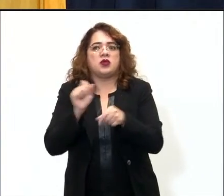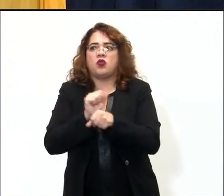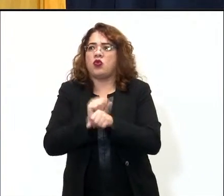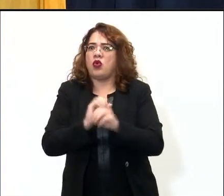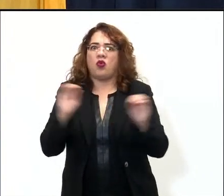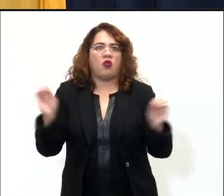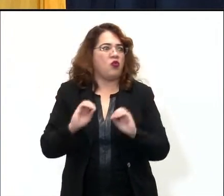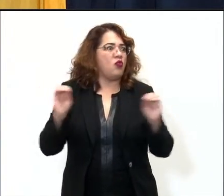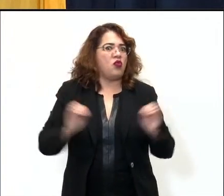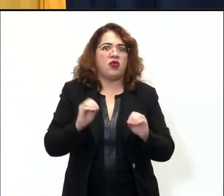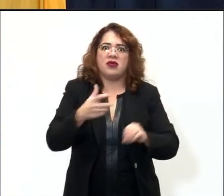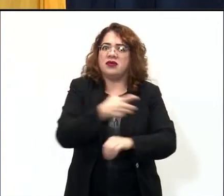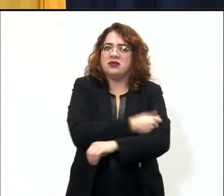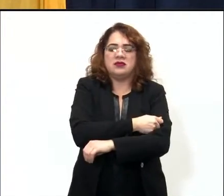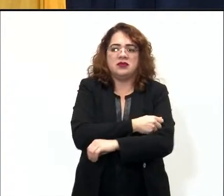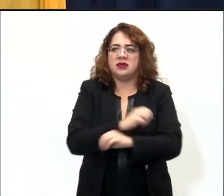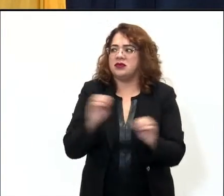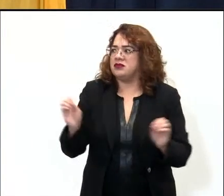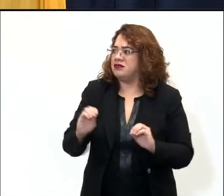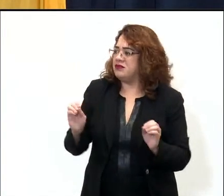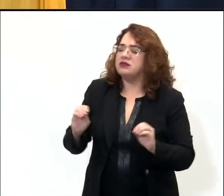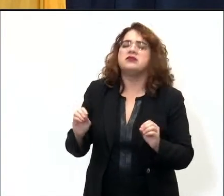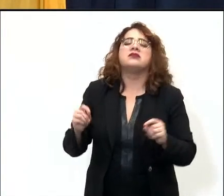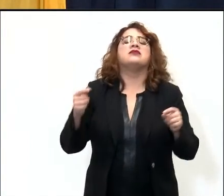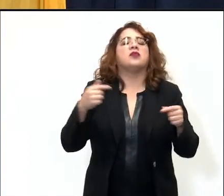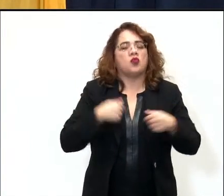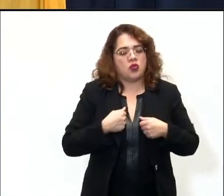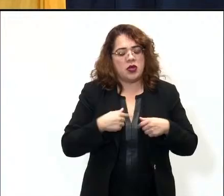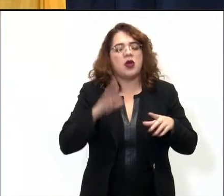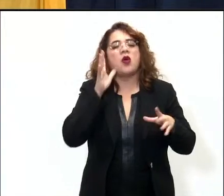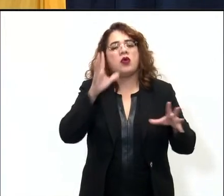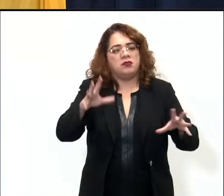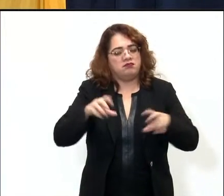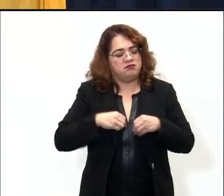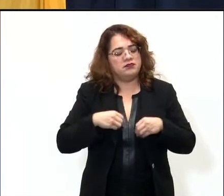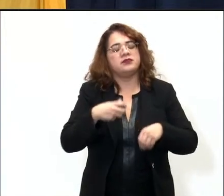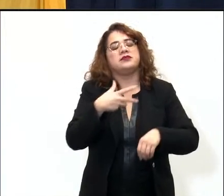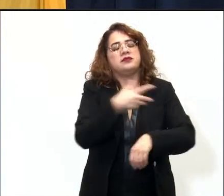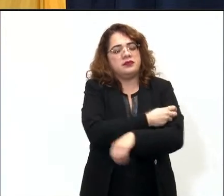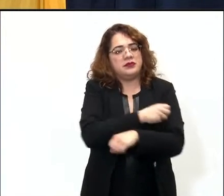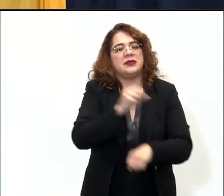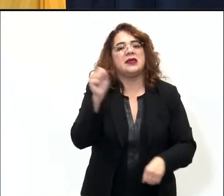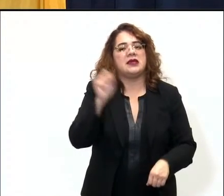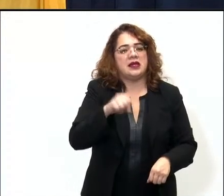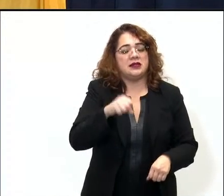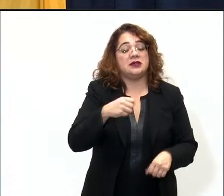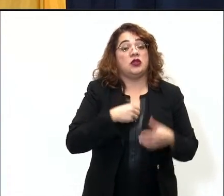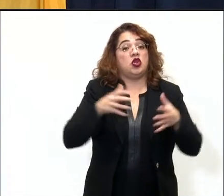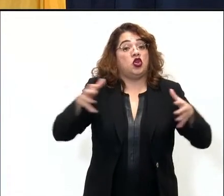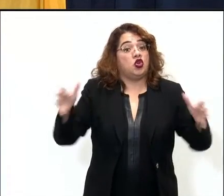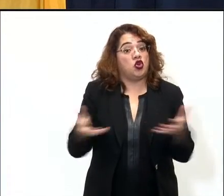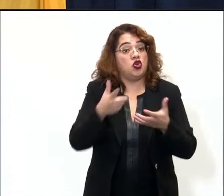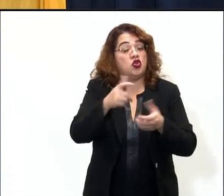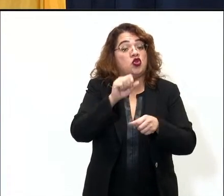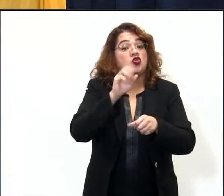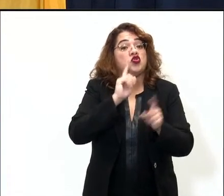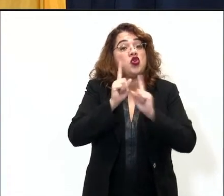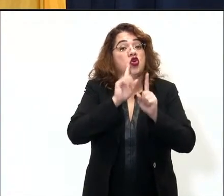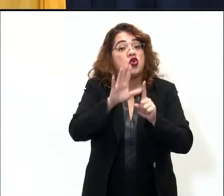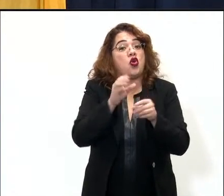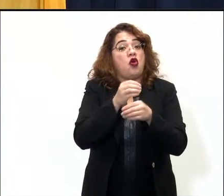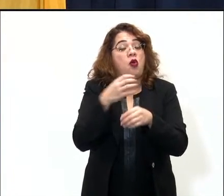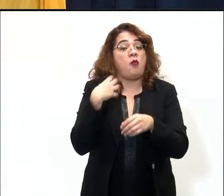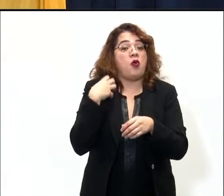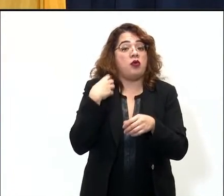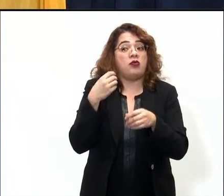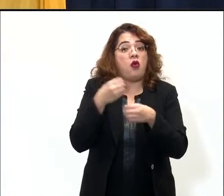hasn't vaccinated you yet, we will vaccinate you. And so please know that the number I just gave and the email is